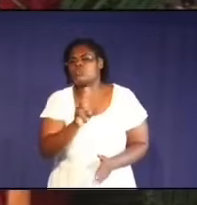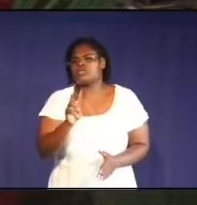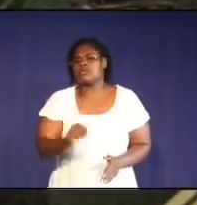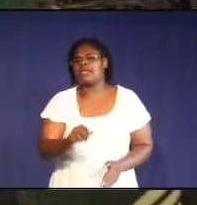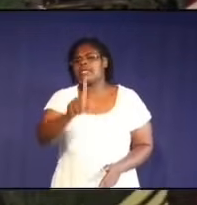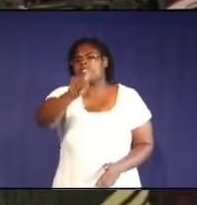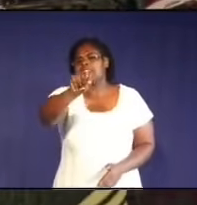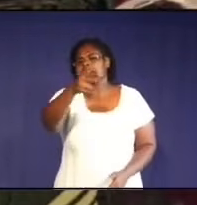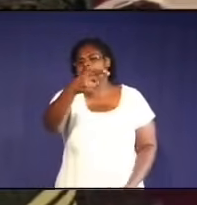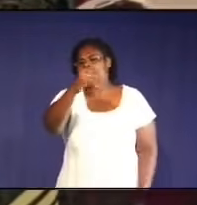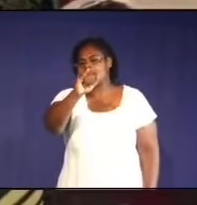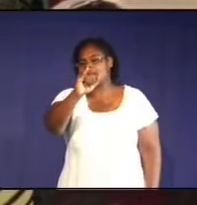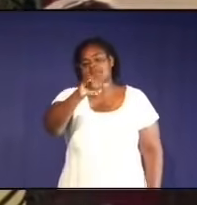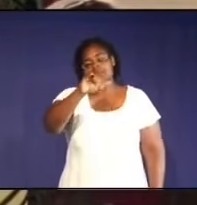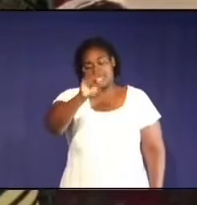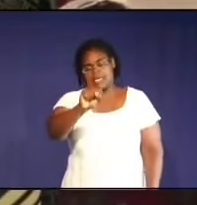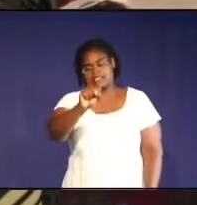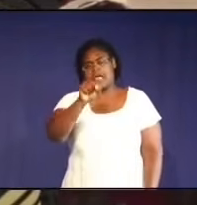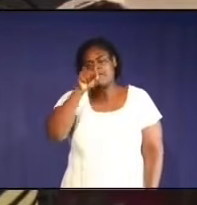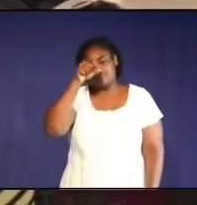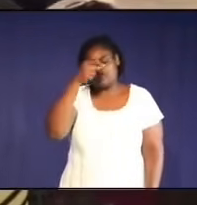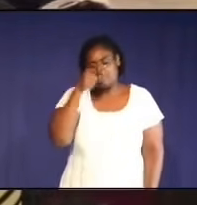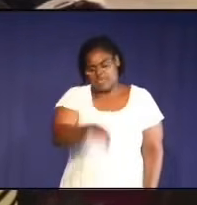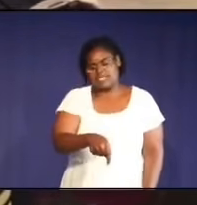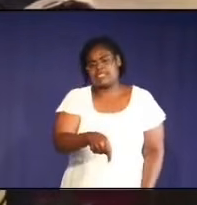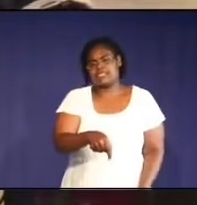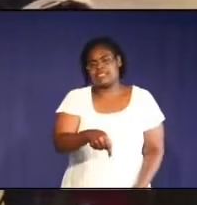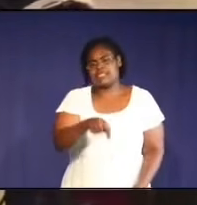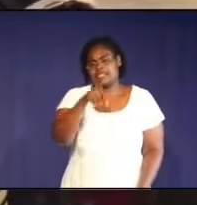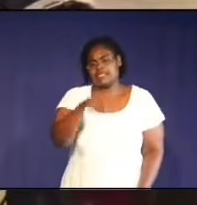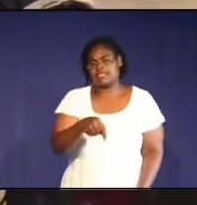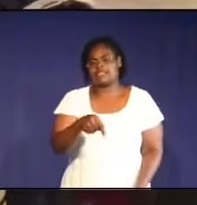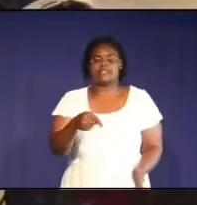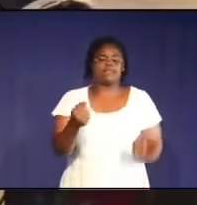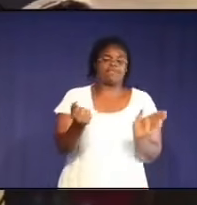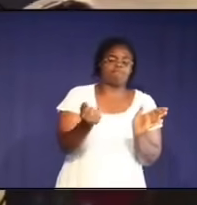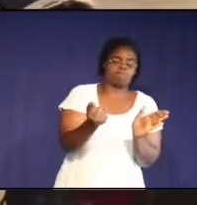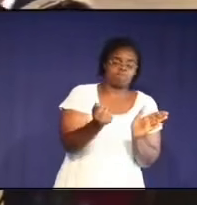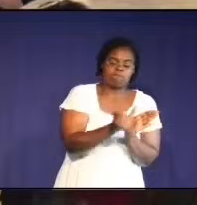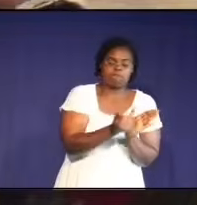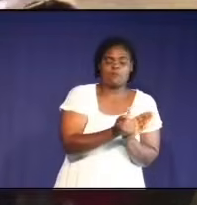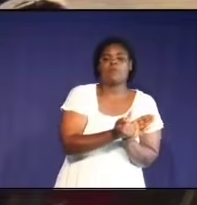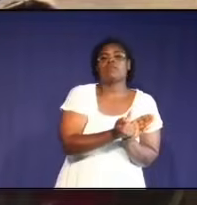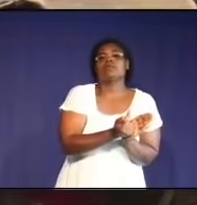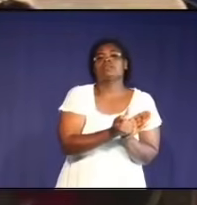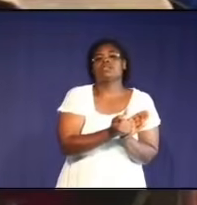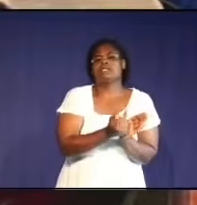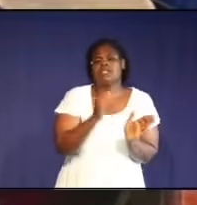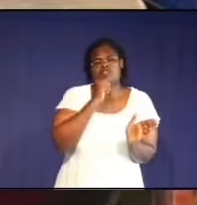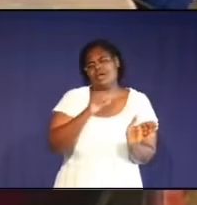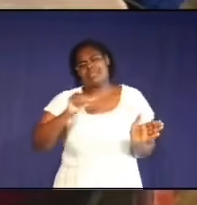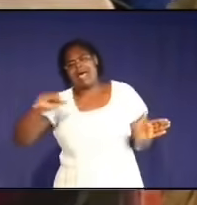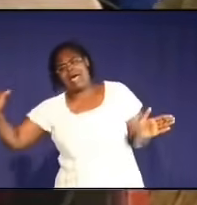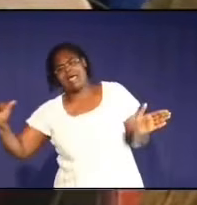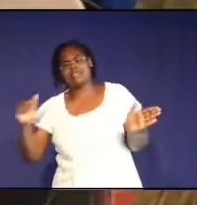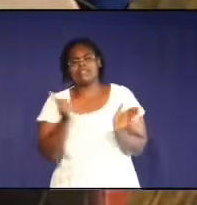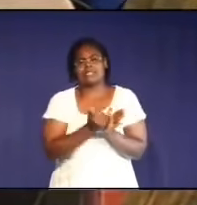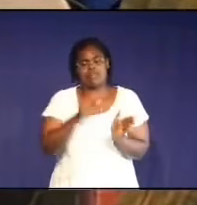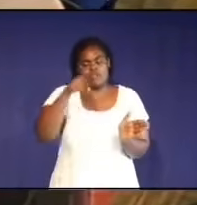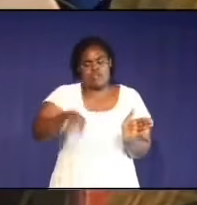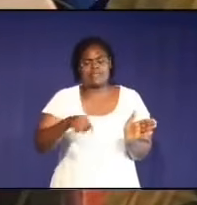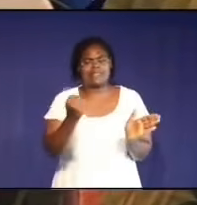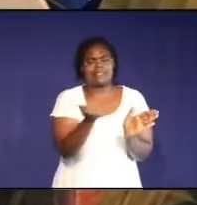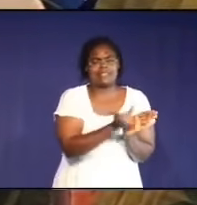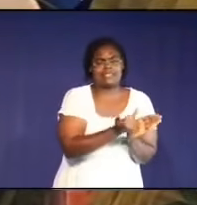definite demonstrative adjective to point out a particular seal. Having this seal,